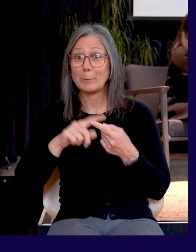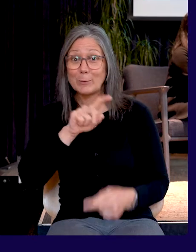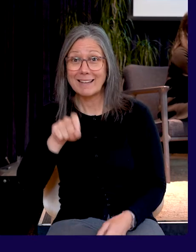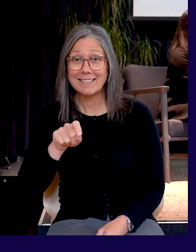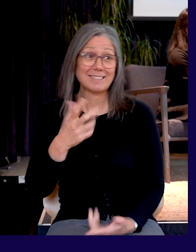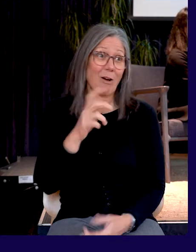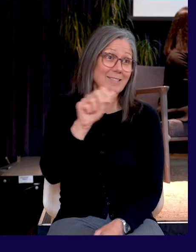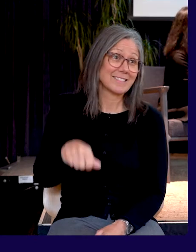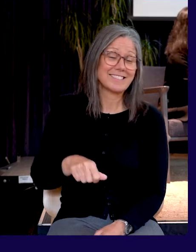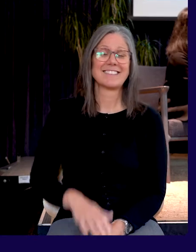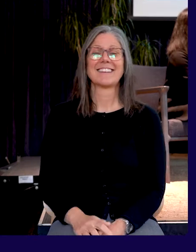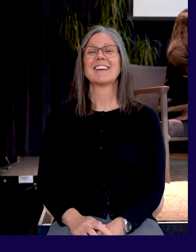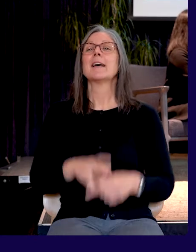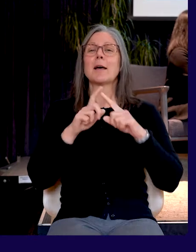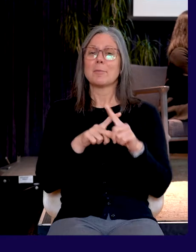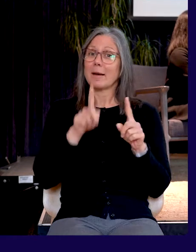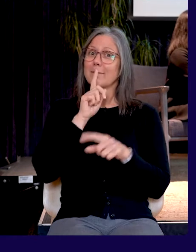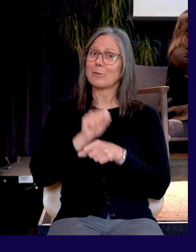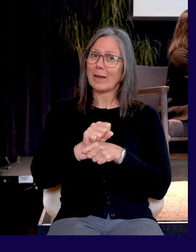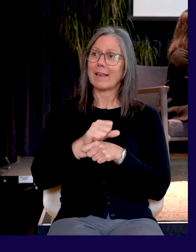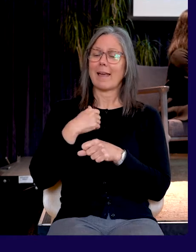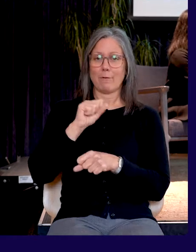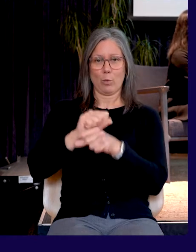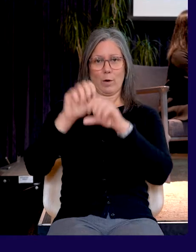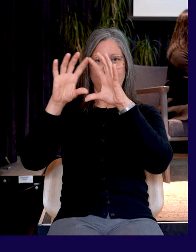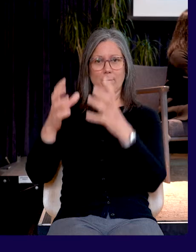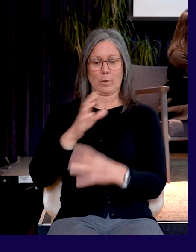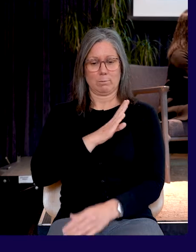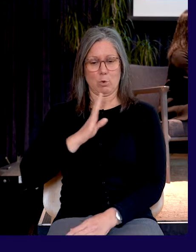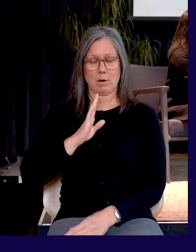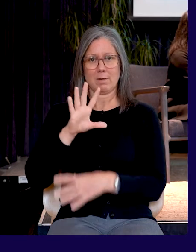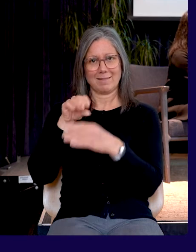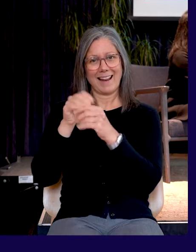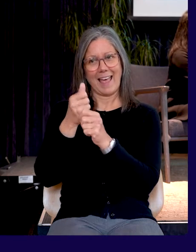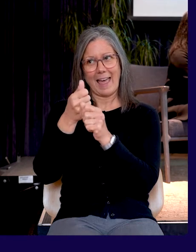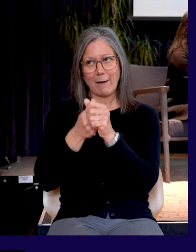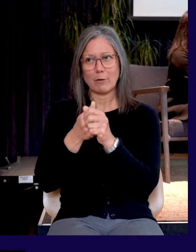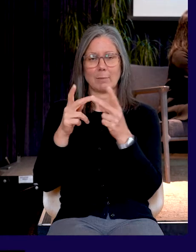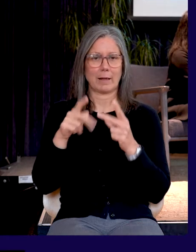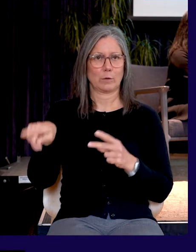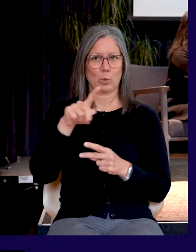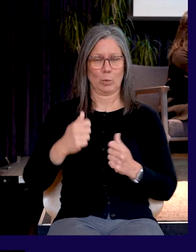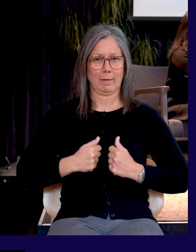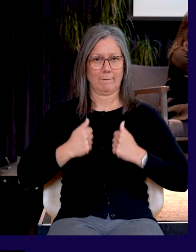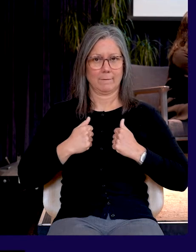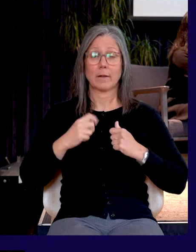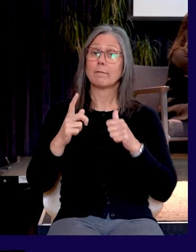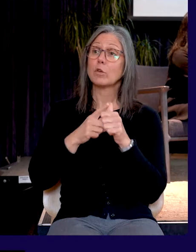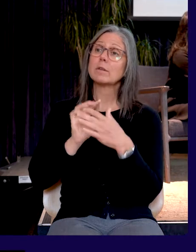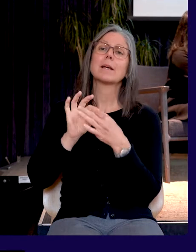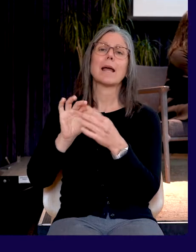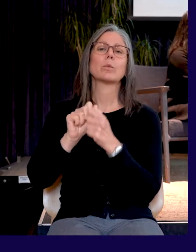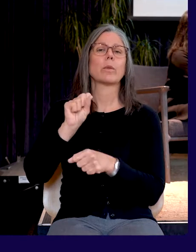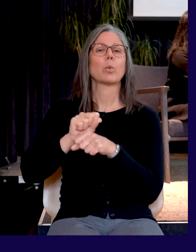to Austin. But there's workforce boards in every place that you live. I would first connect with the